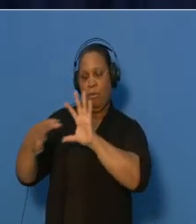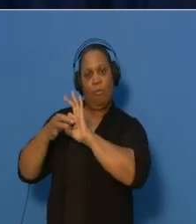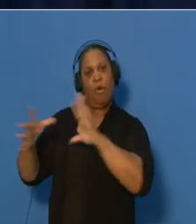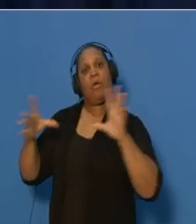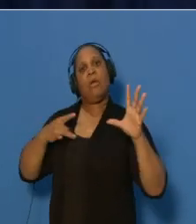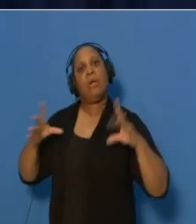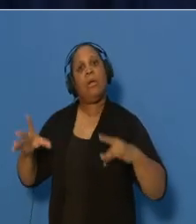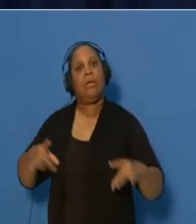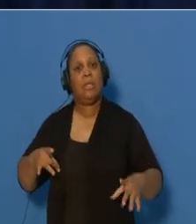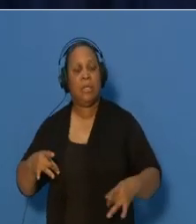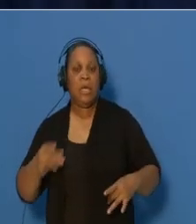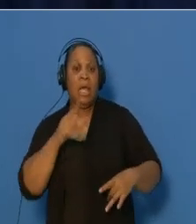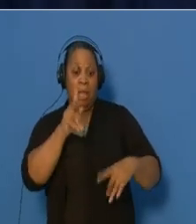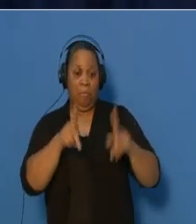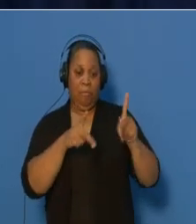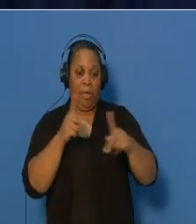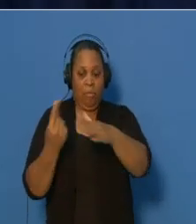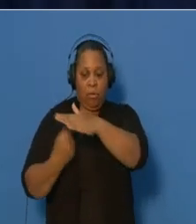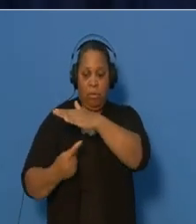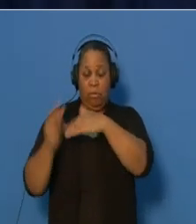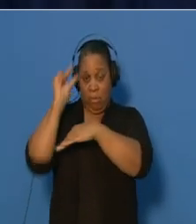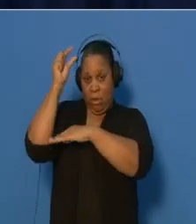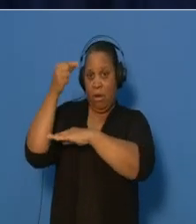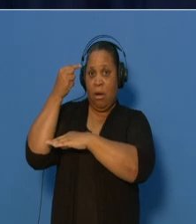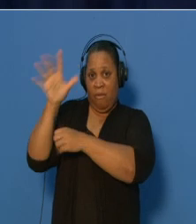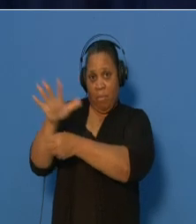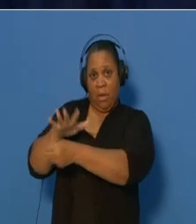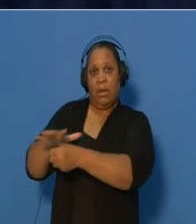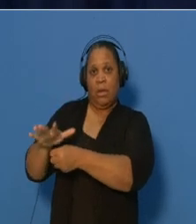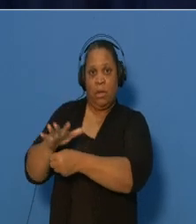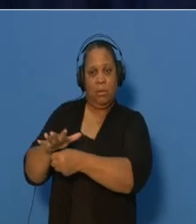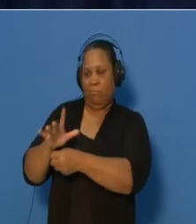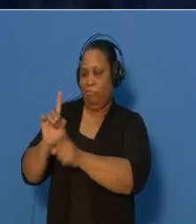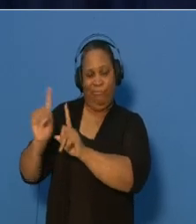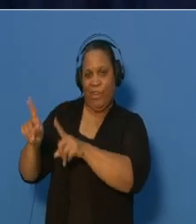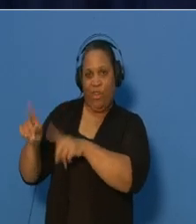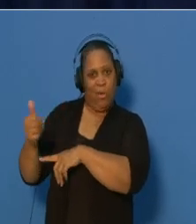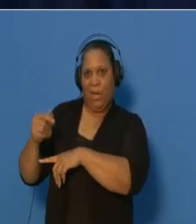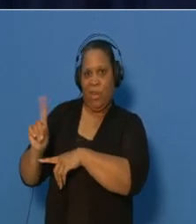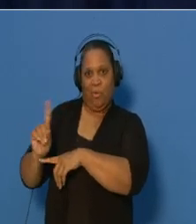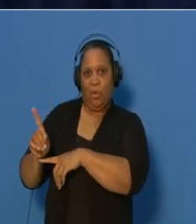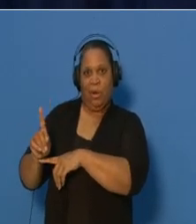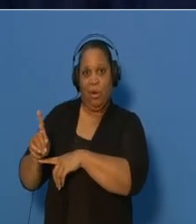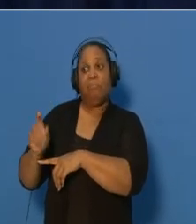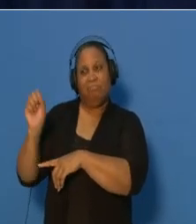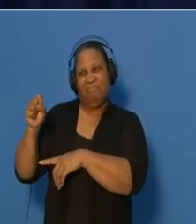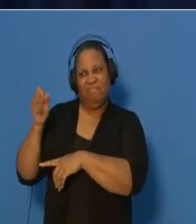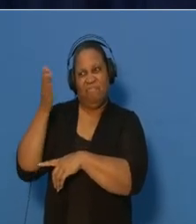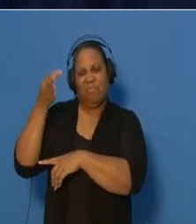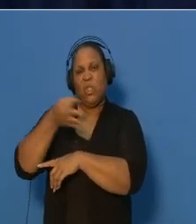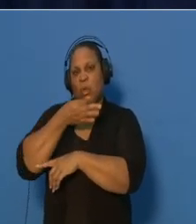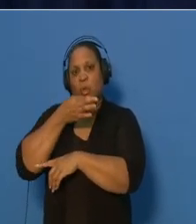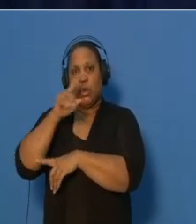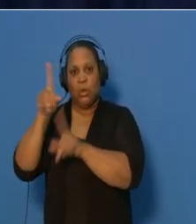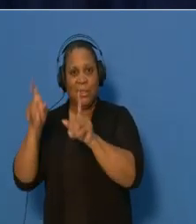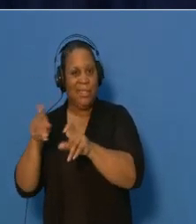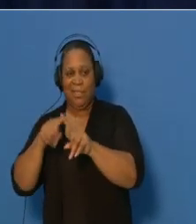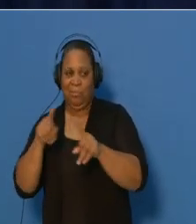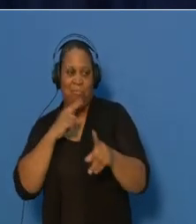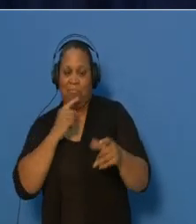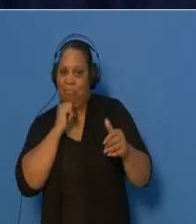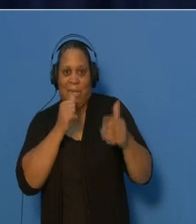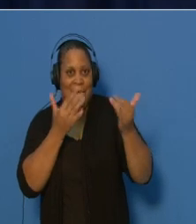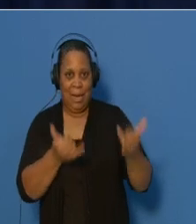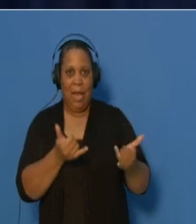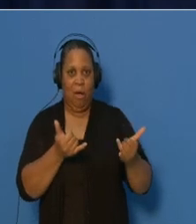who are inside of a government-run quarantine facility who aren't going anywhere, eventually they may be tested, but they're not the priority right now.